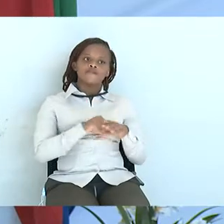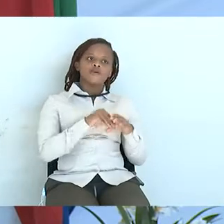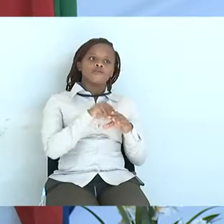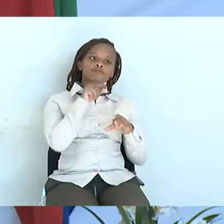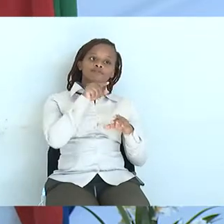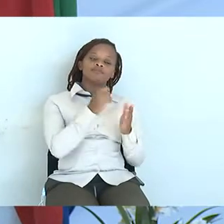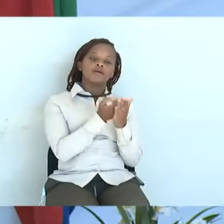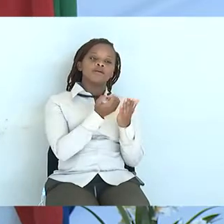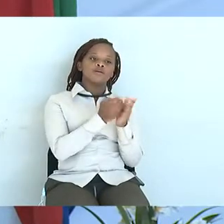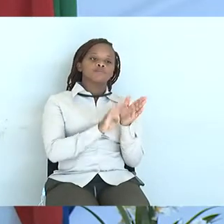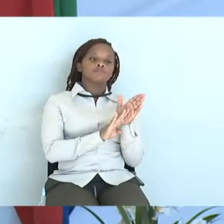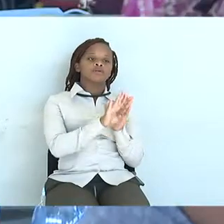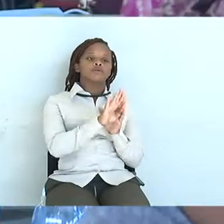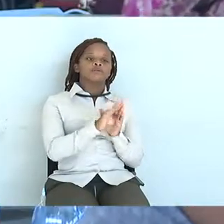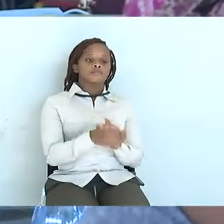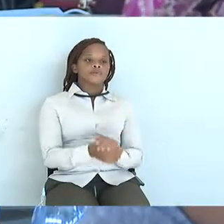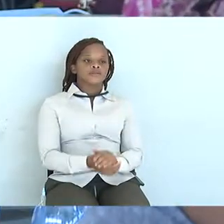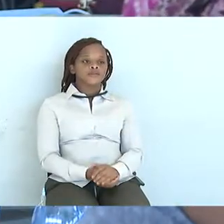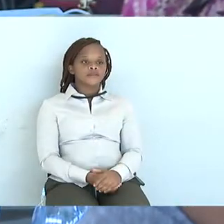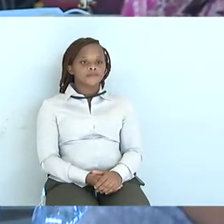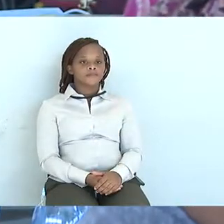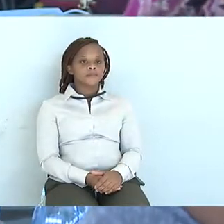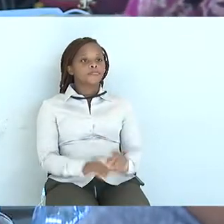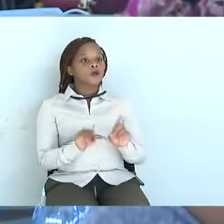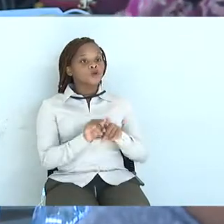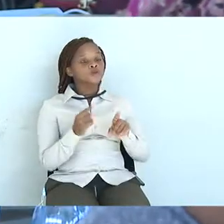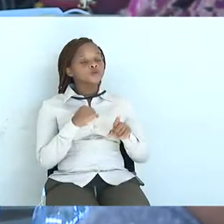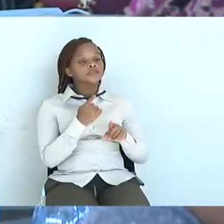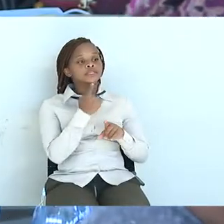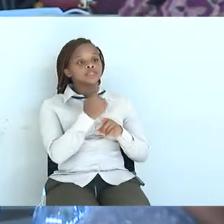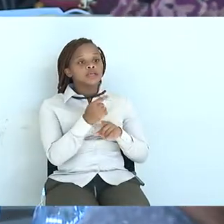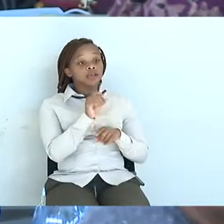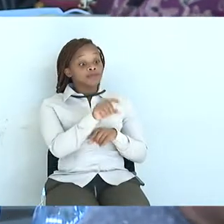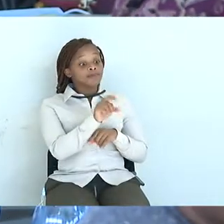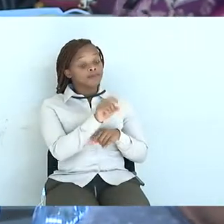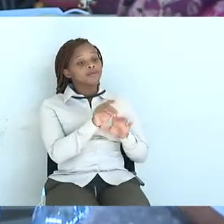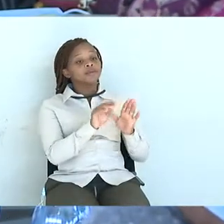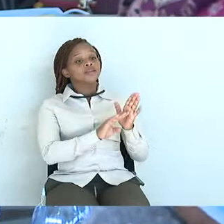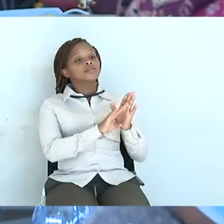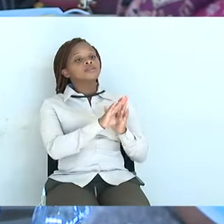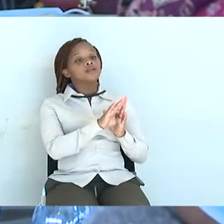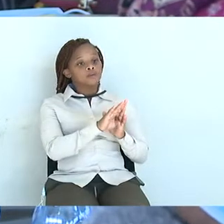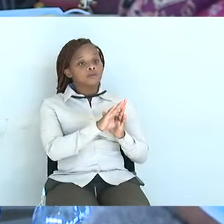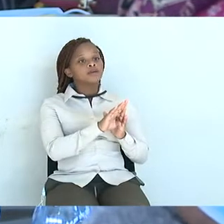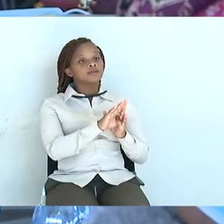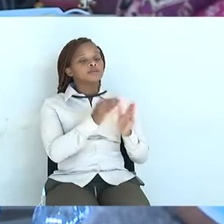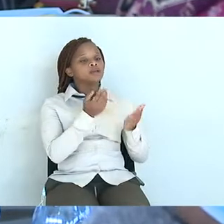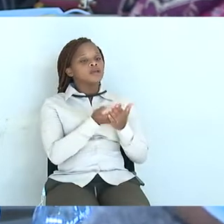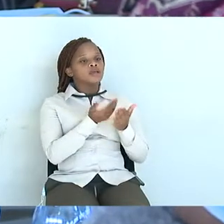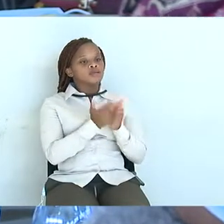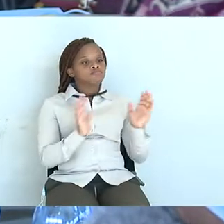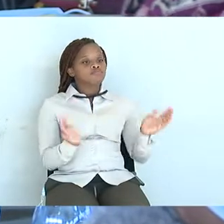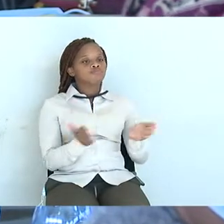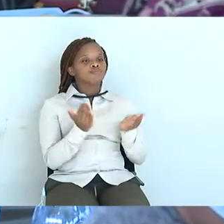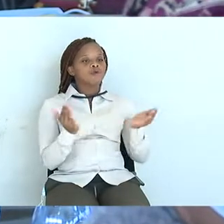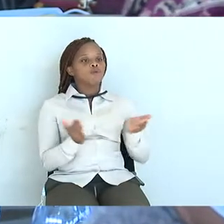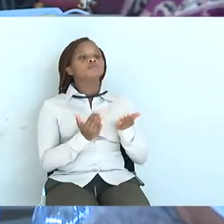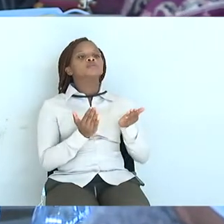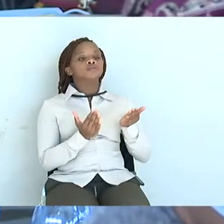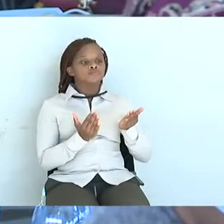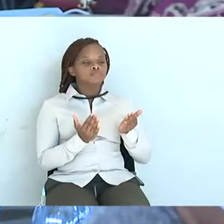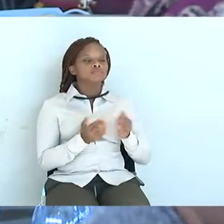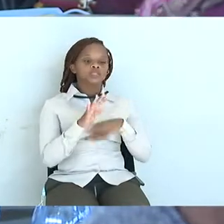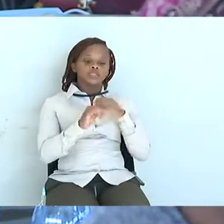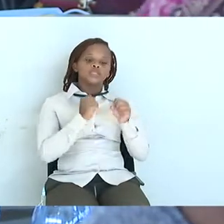in terms of our development. And we're saying this development must promote sustainability through renewable